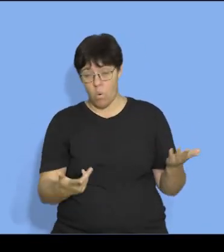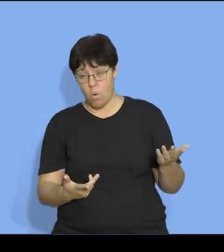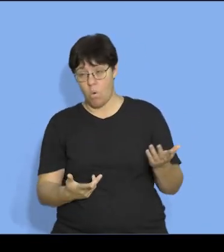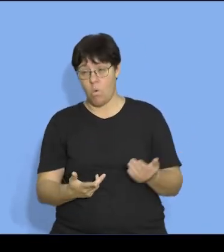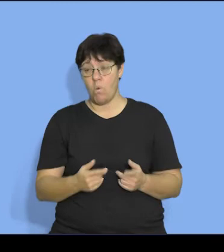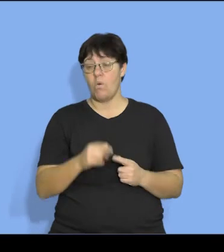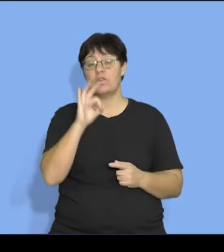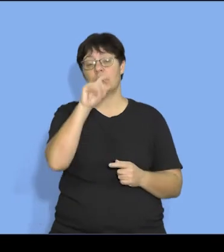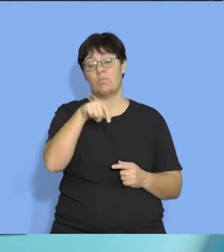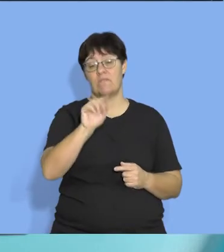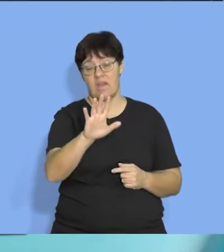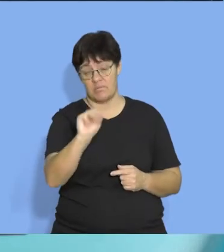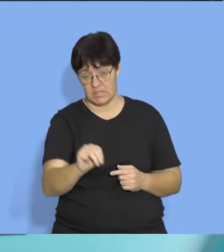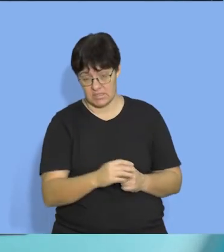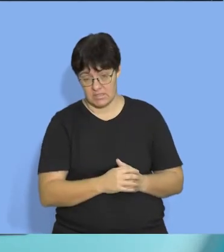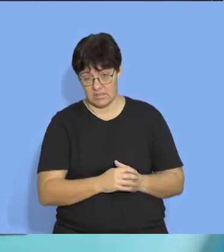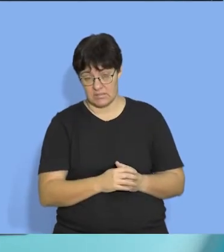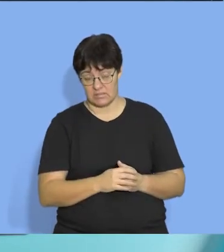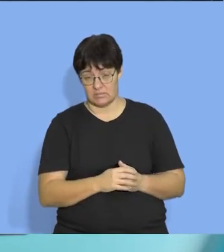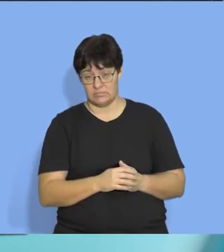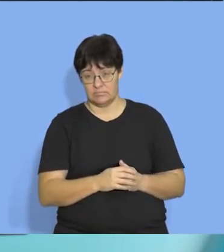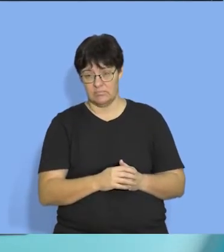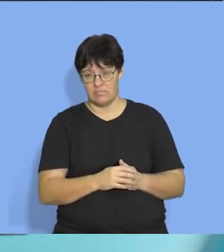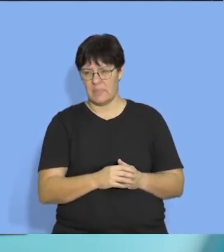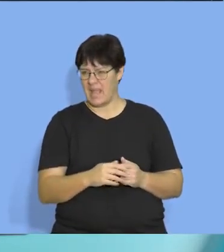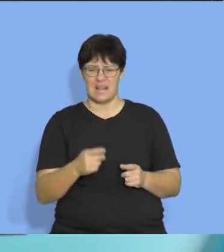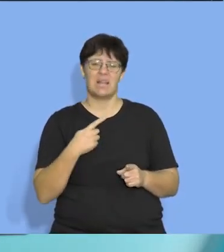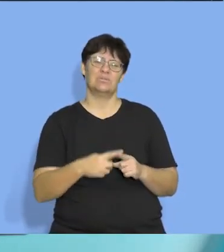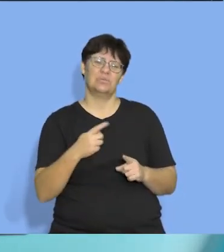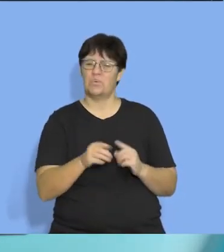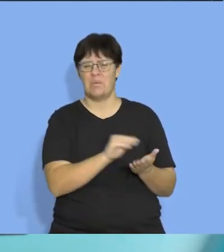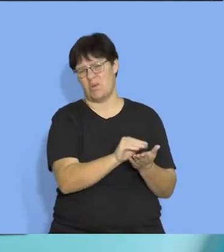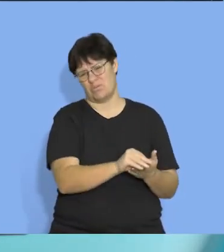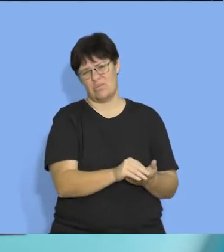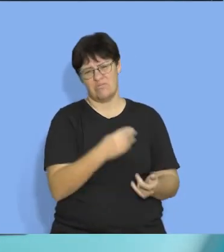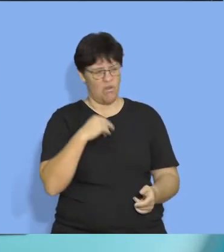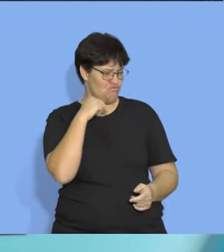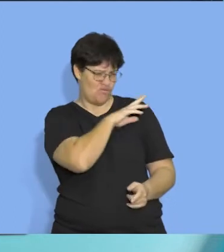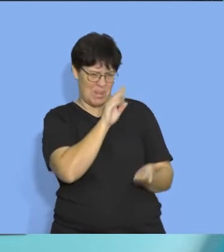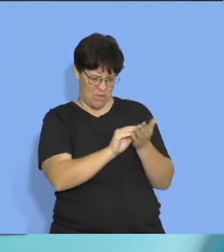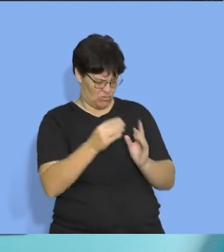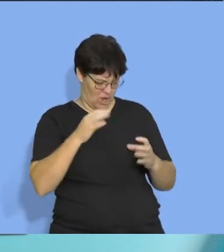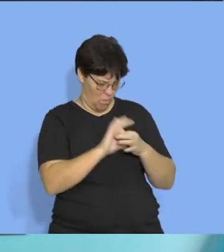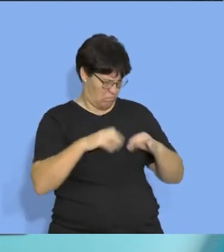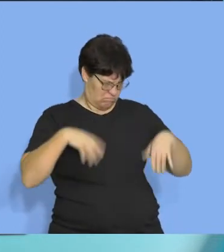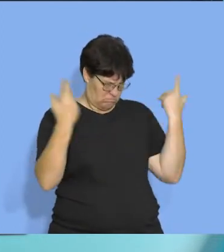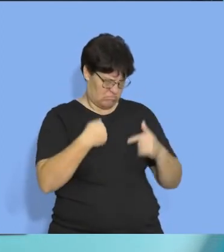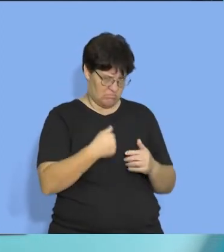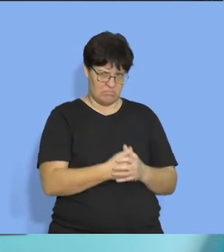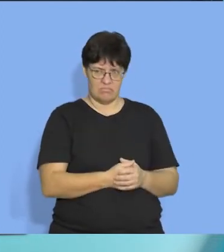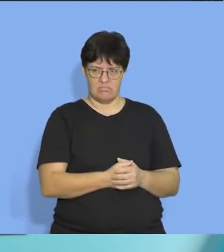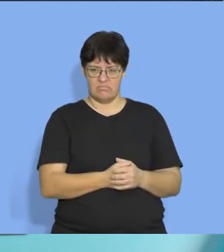or the mouse is at a distance of 3.5, okay? And it's a toy mouse, okay? I don't have real mice